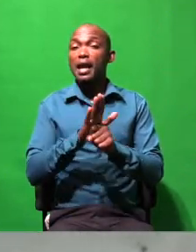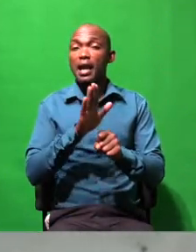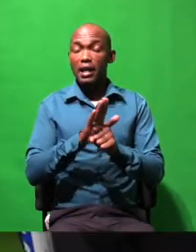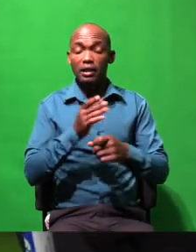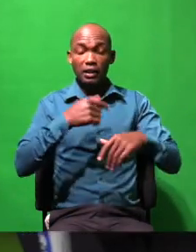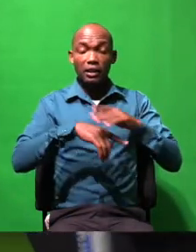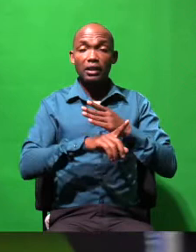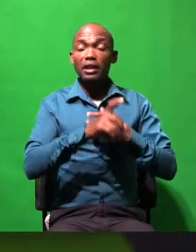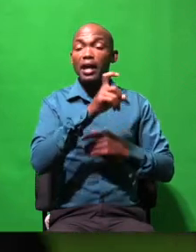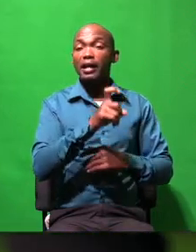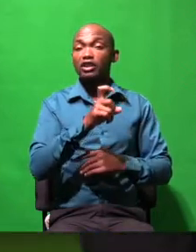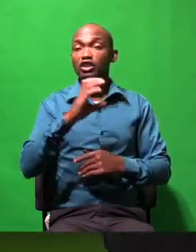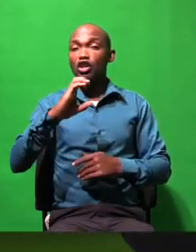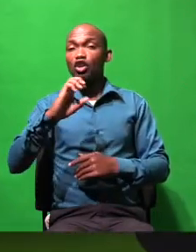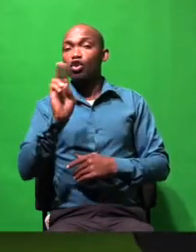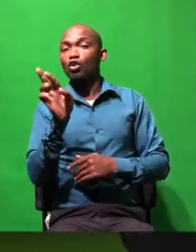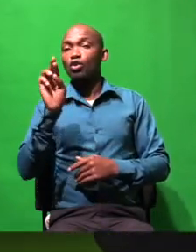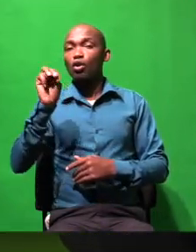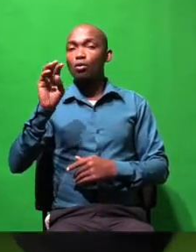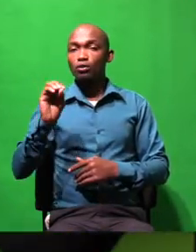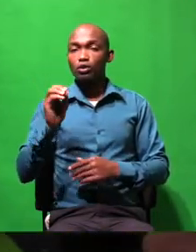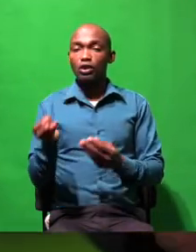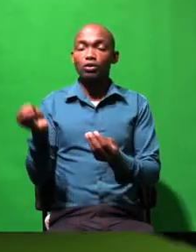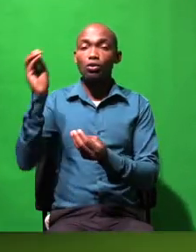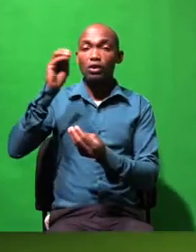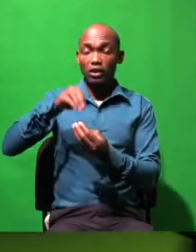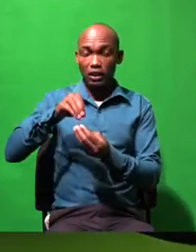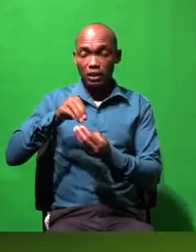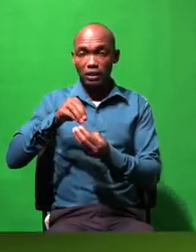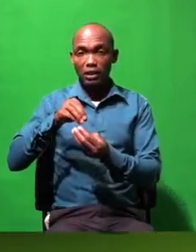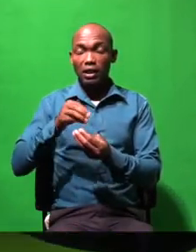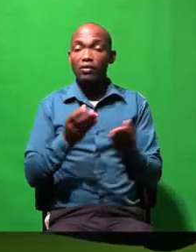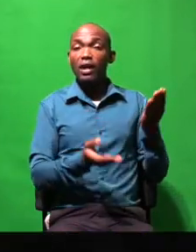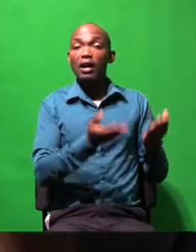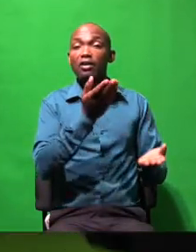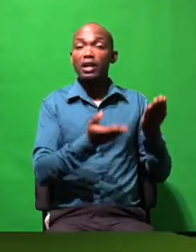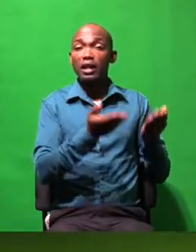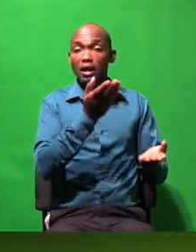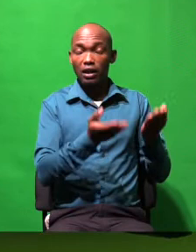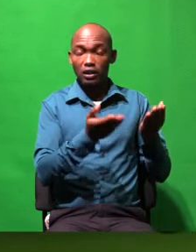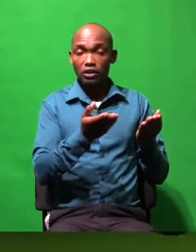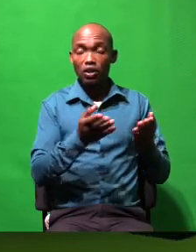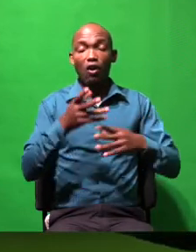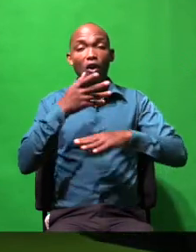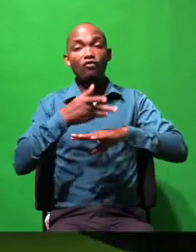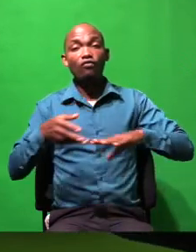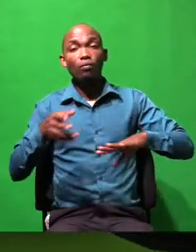X chromosome so as to increase the rate of